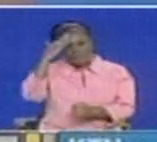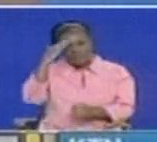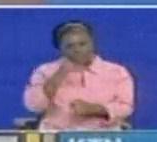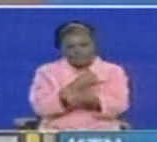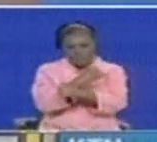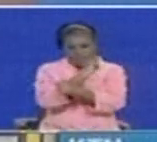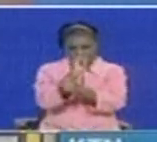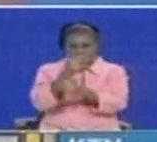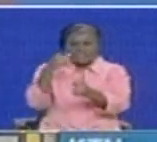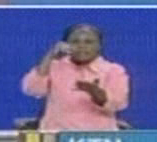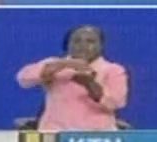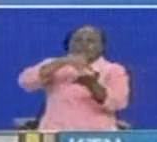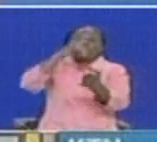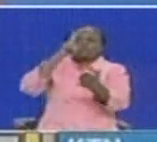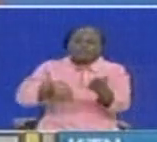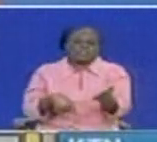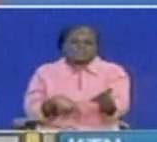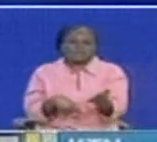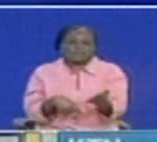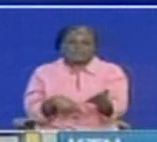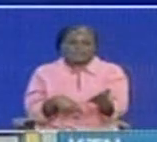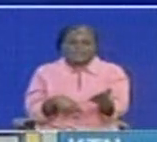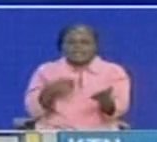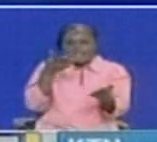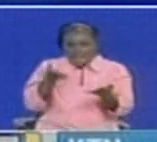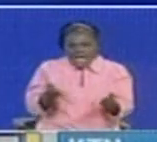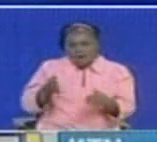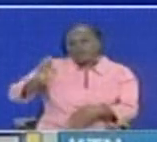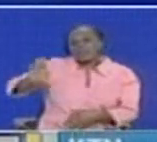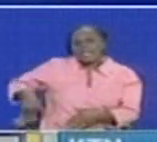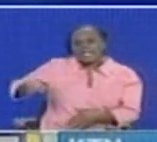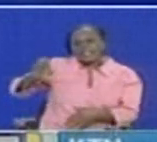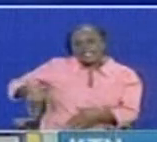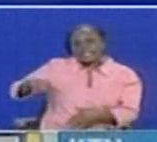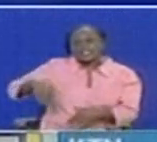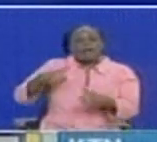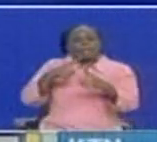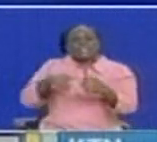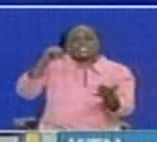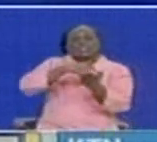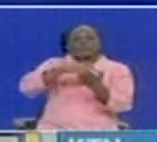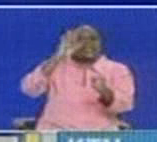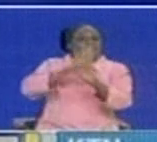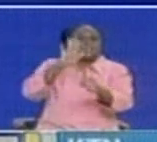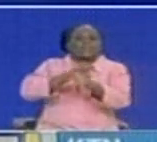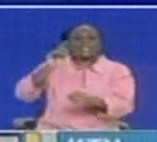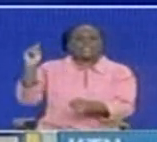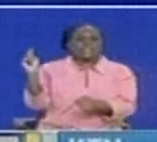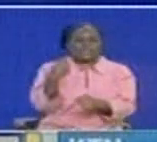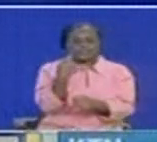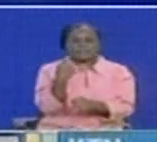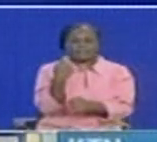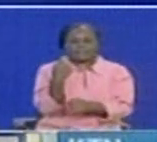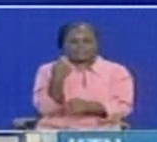How do I get involved? What's in this for me? Slightly too late, but we have engaged many Kenyans before. I think we're closing the list